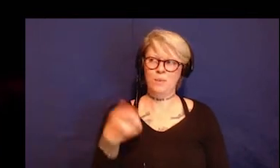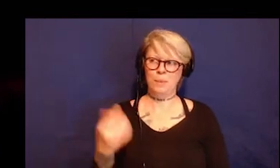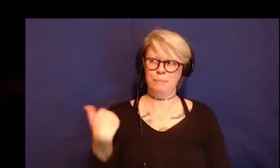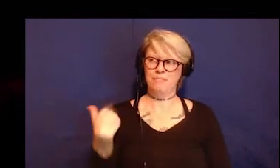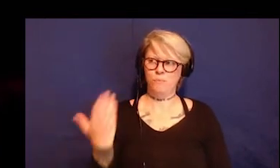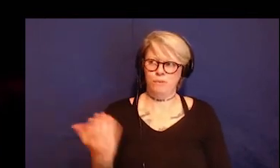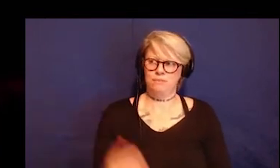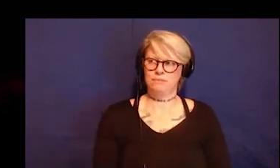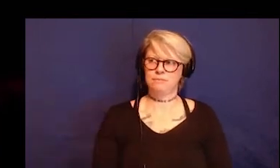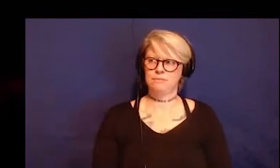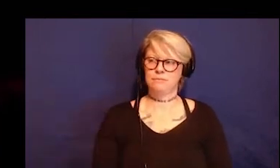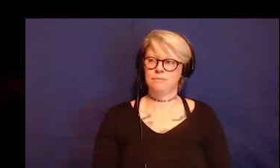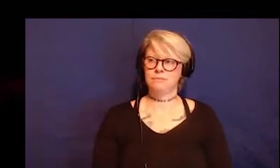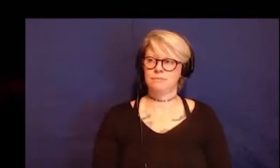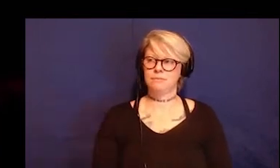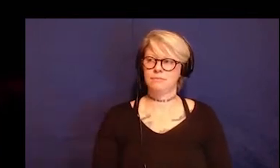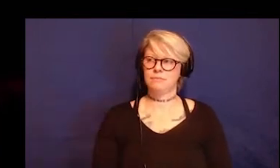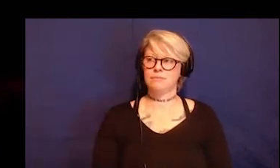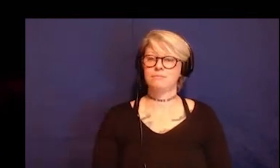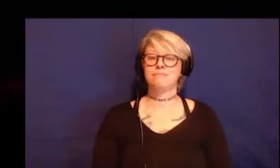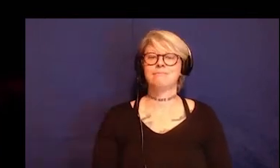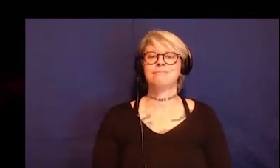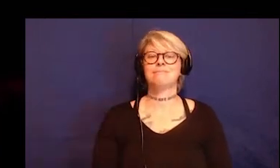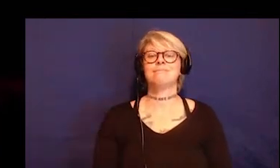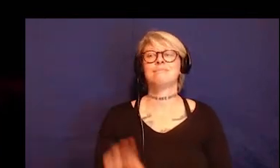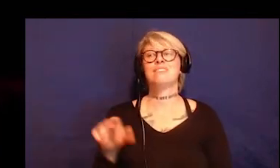before? Farah.